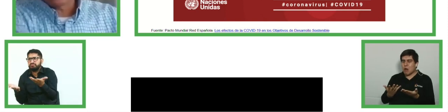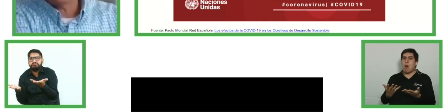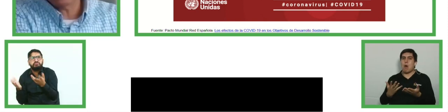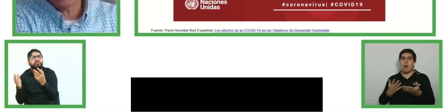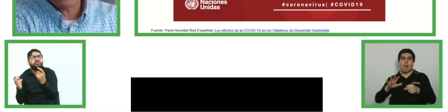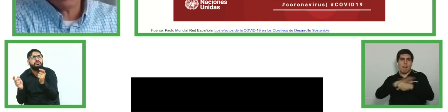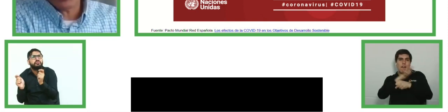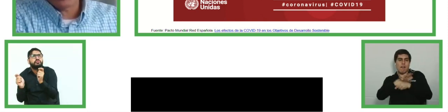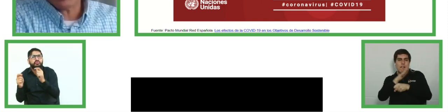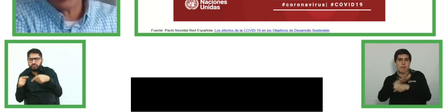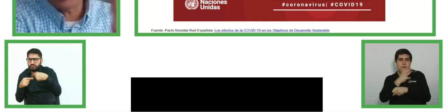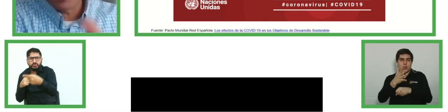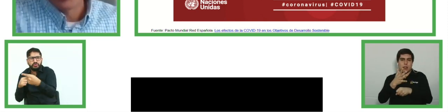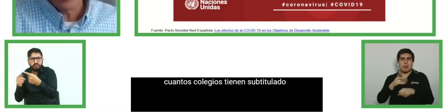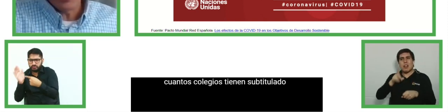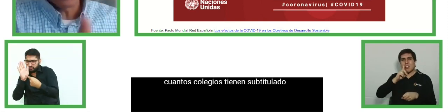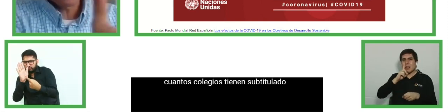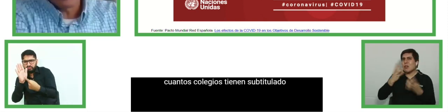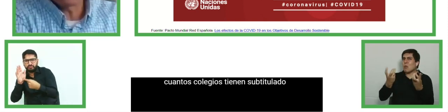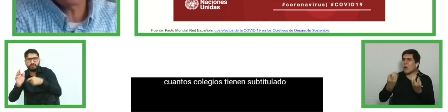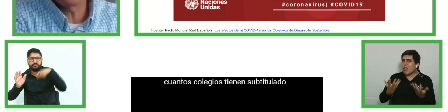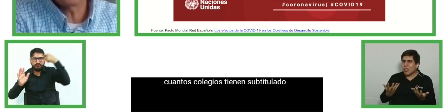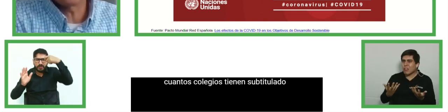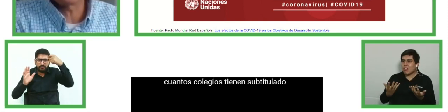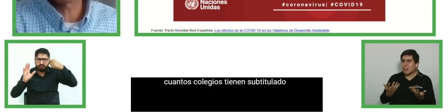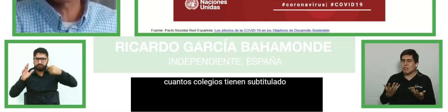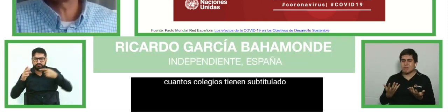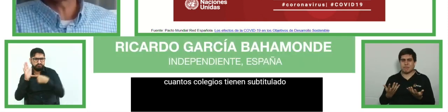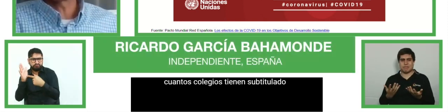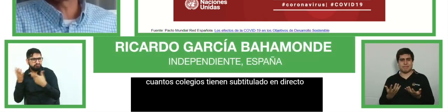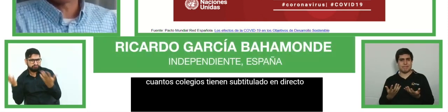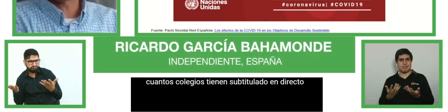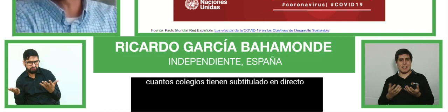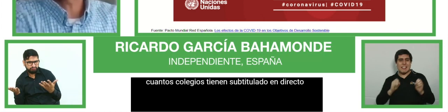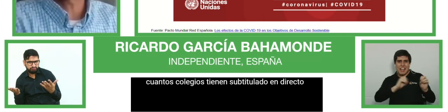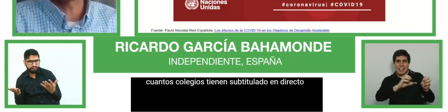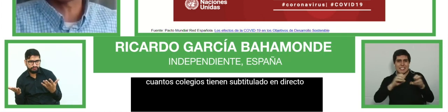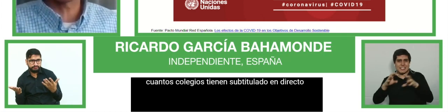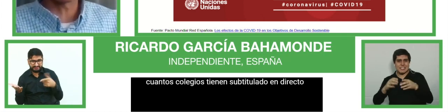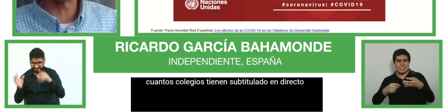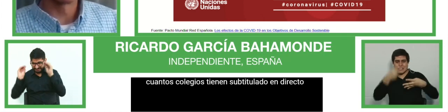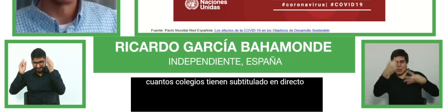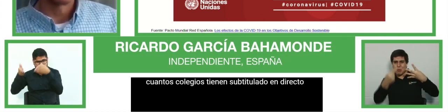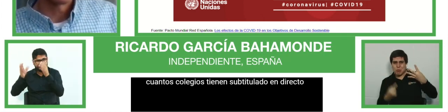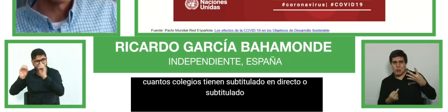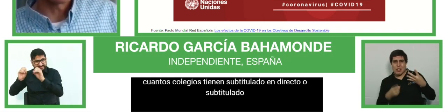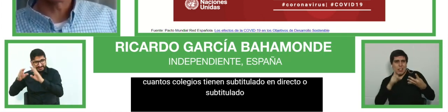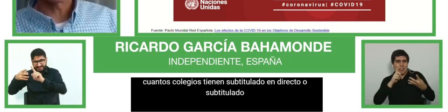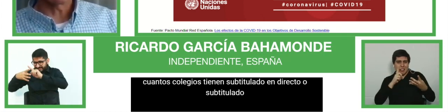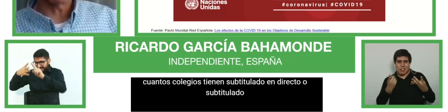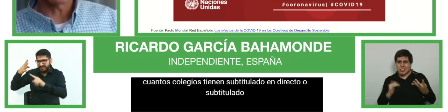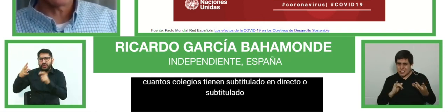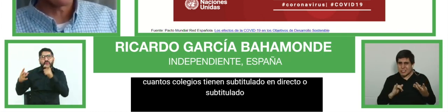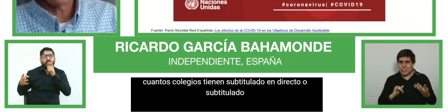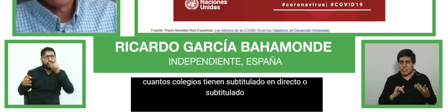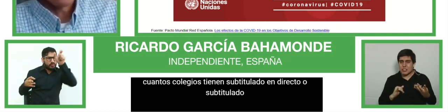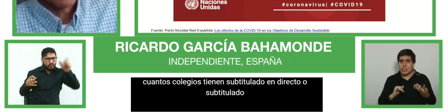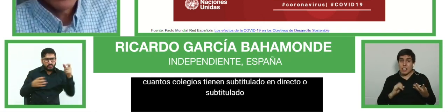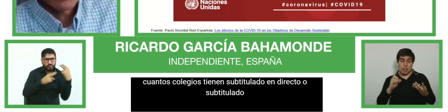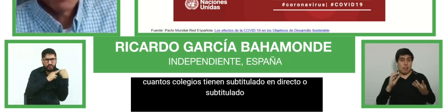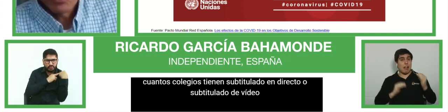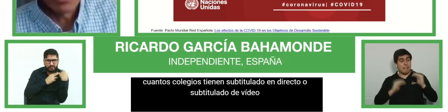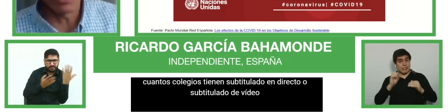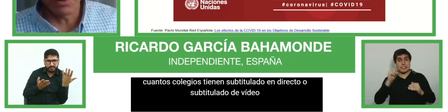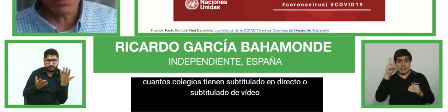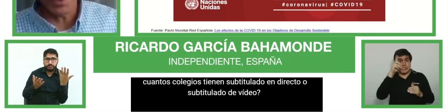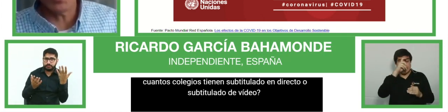or subtitle contents in educational contents in didactic sequences given to children. Not all of them, very few